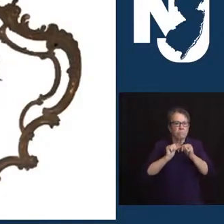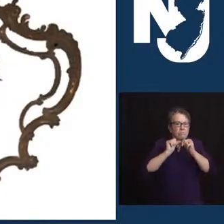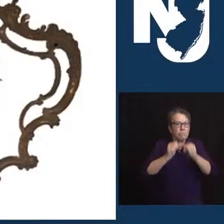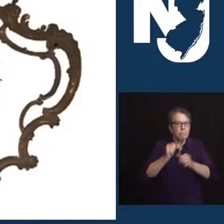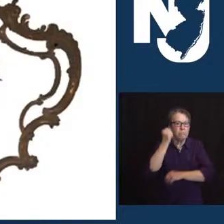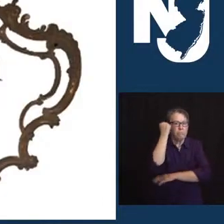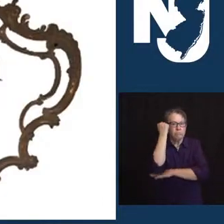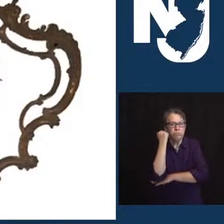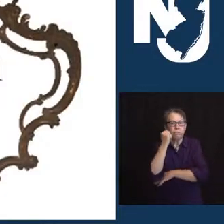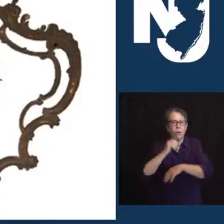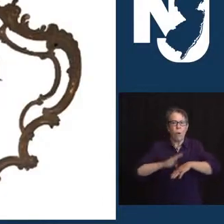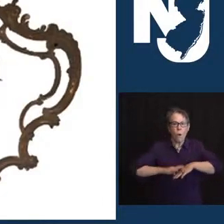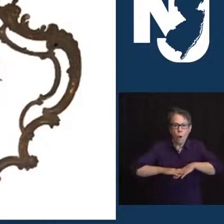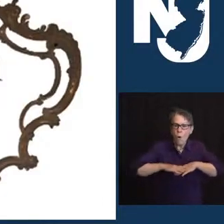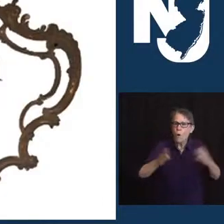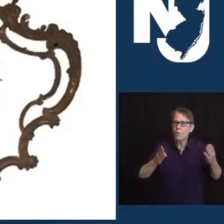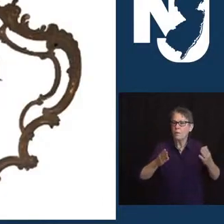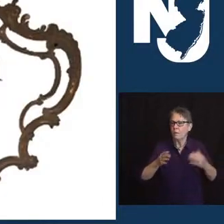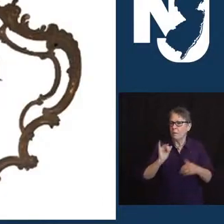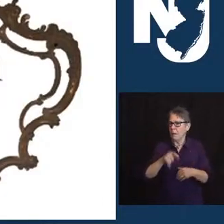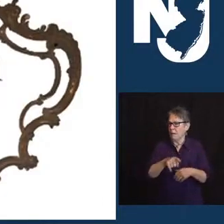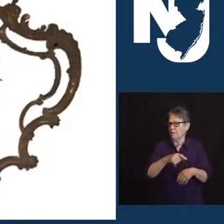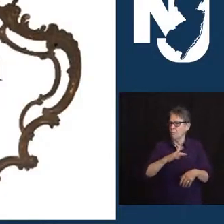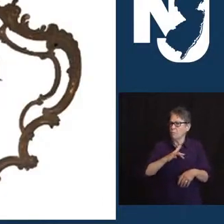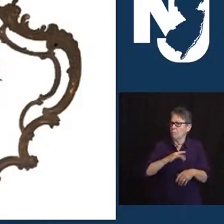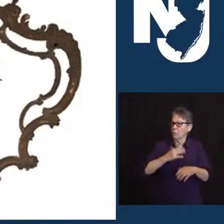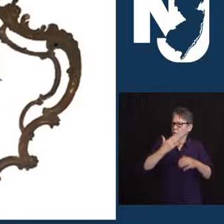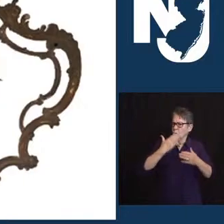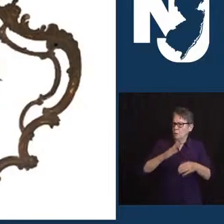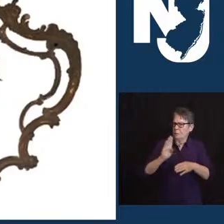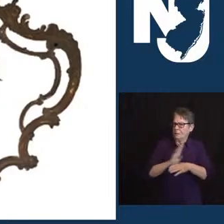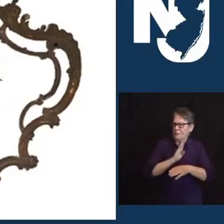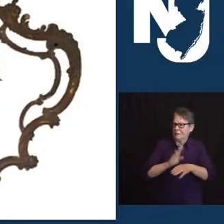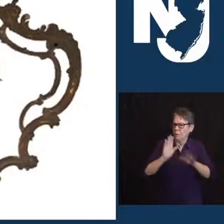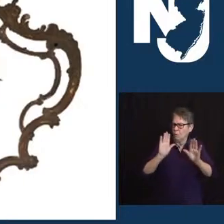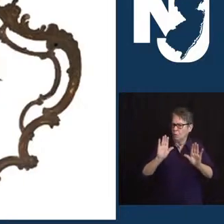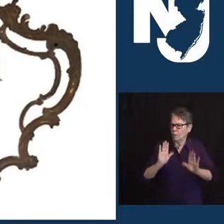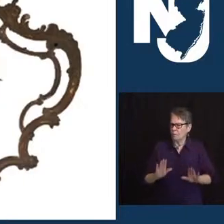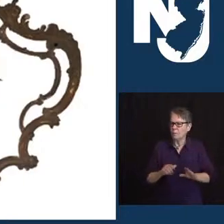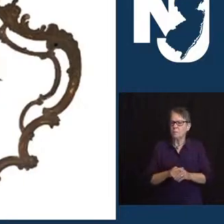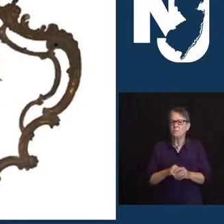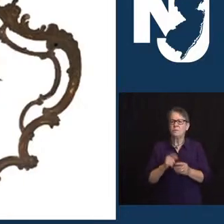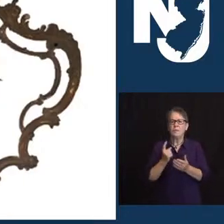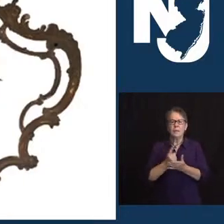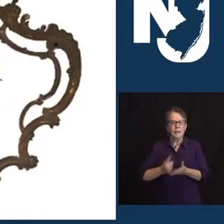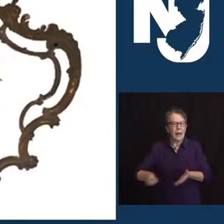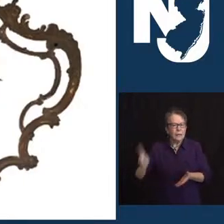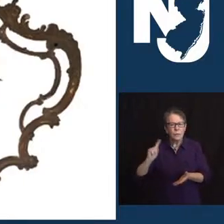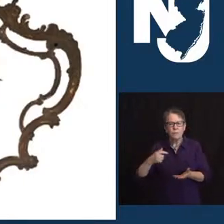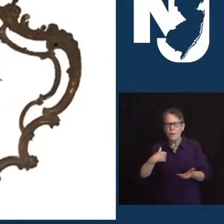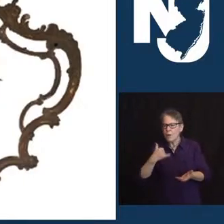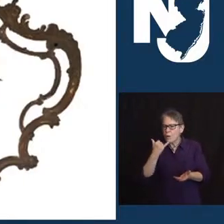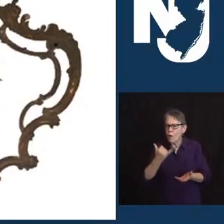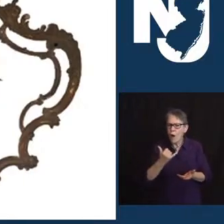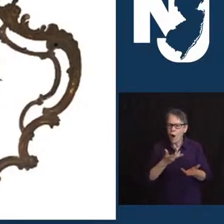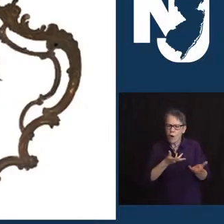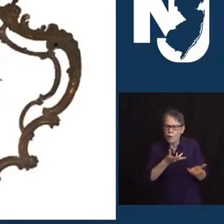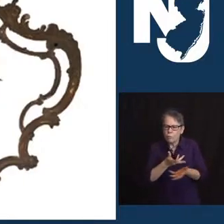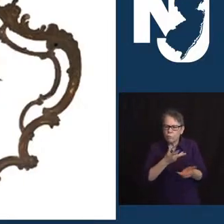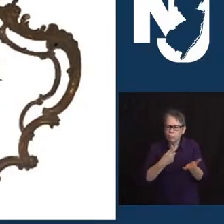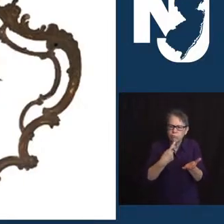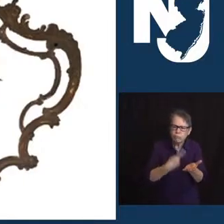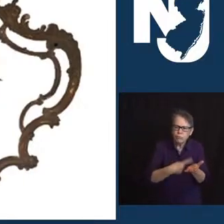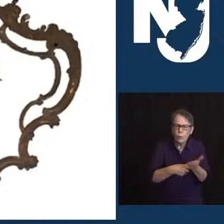excellence alive and well. I had the opportunity last Wednesday to check in with Lorraine and to thank her for